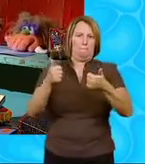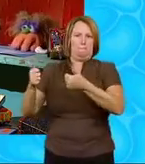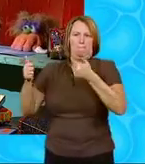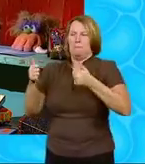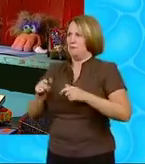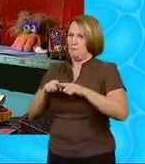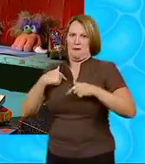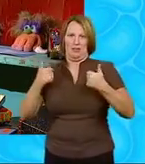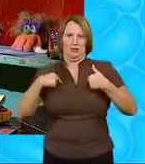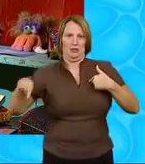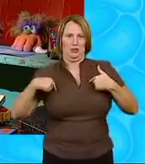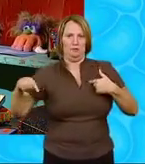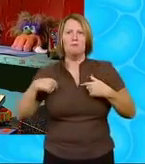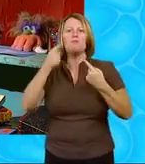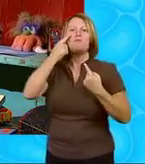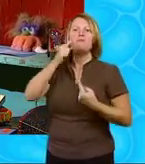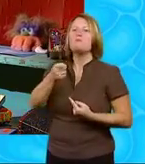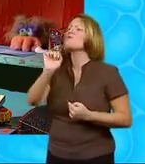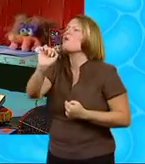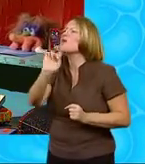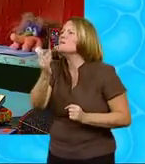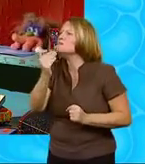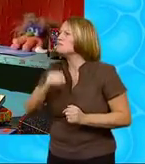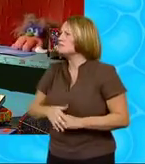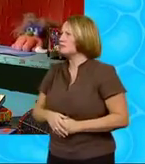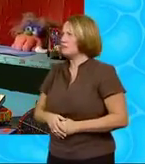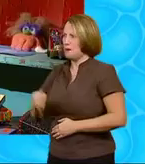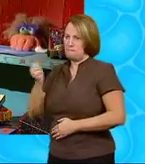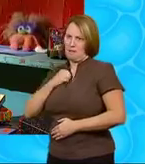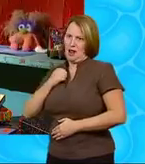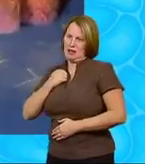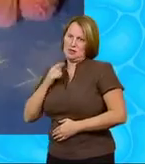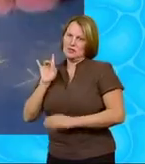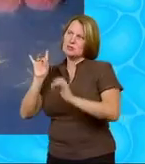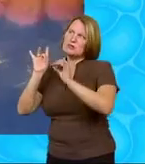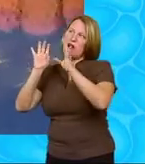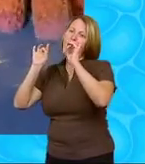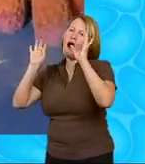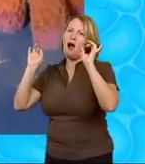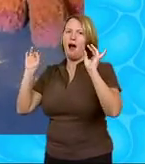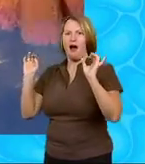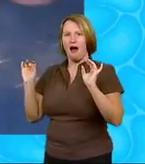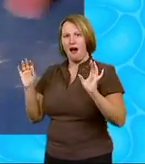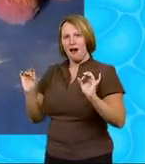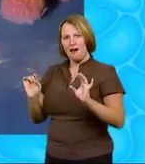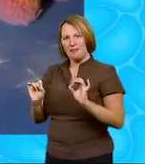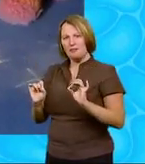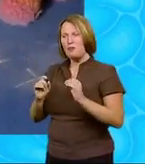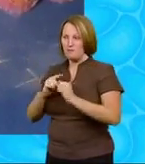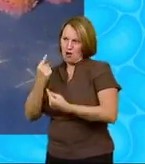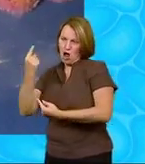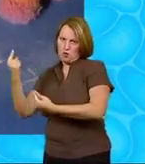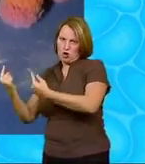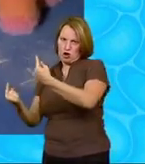let's have a look. OK, Dib Dab, tell us what yours is. Well, mine is stars in the sky at